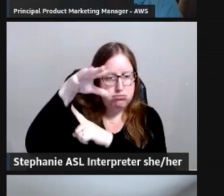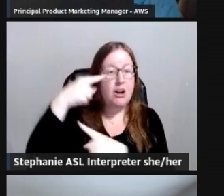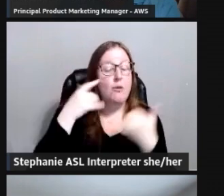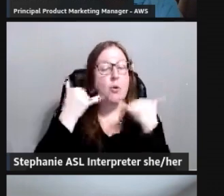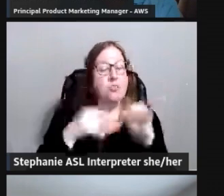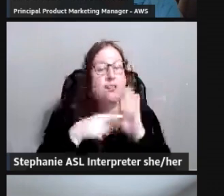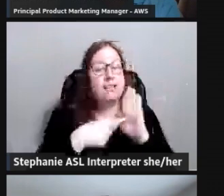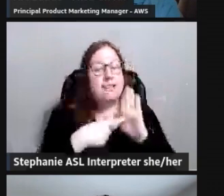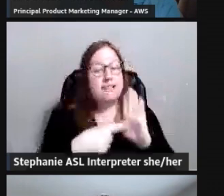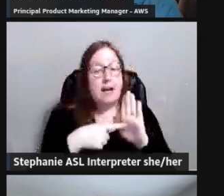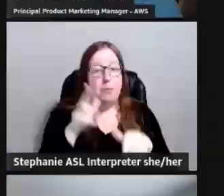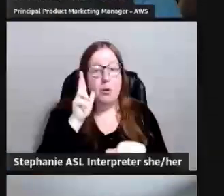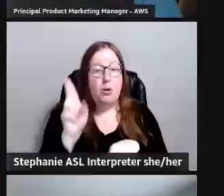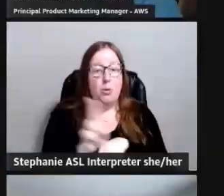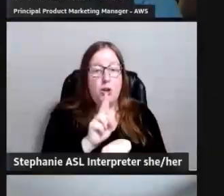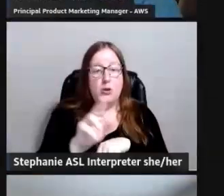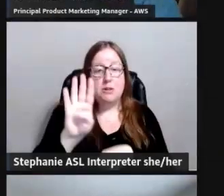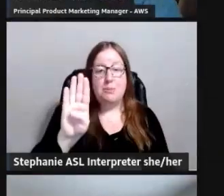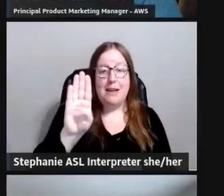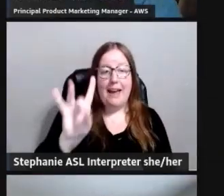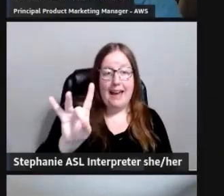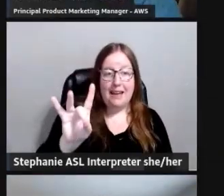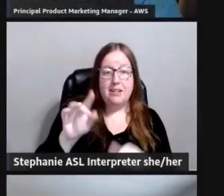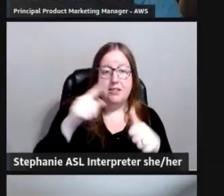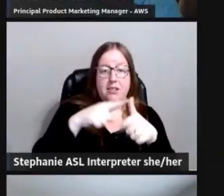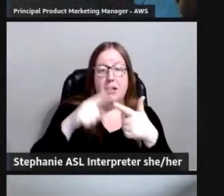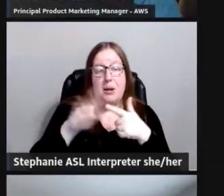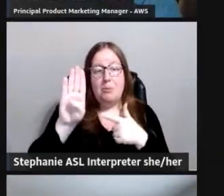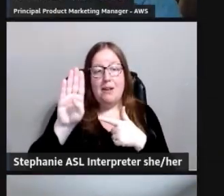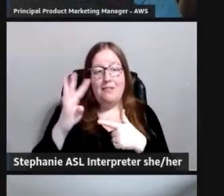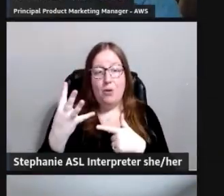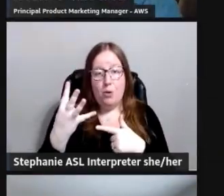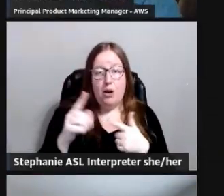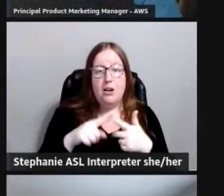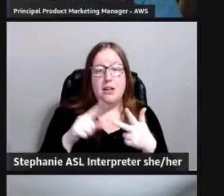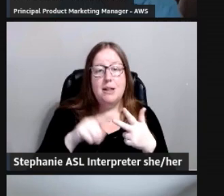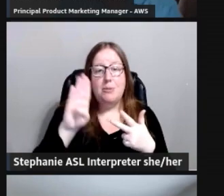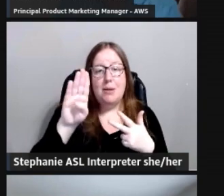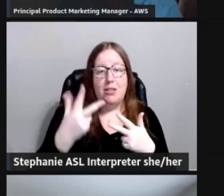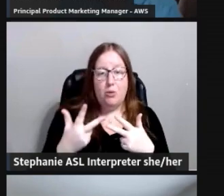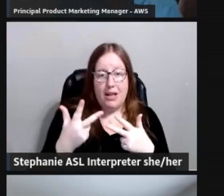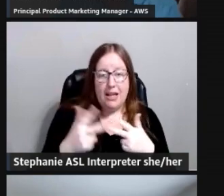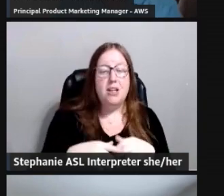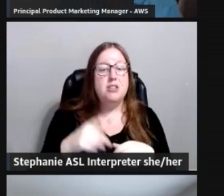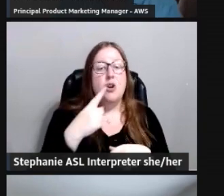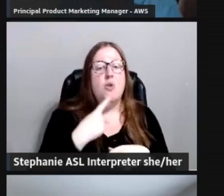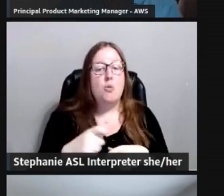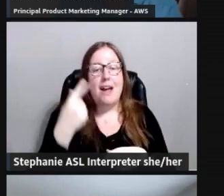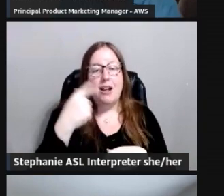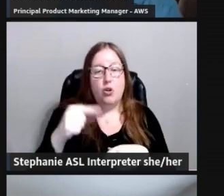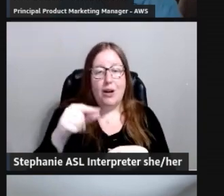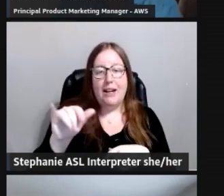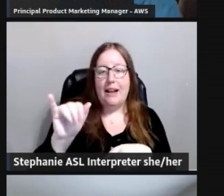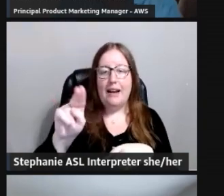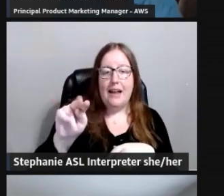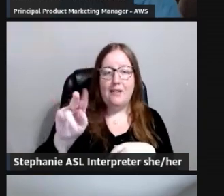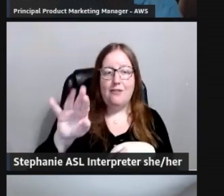going to use B8, B4, and B3. So near infrared, red, and green. And the reason we are doing this